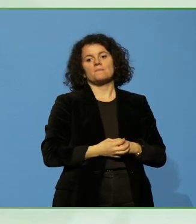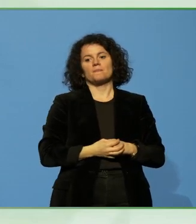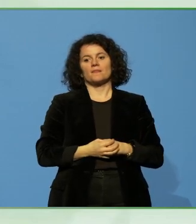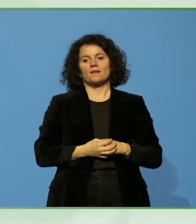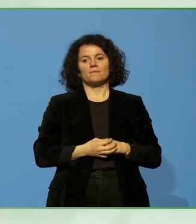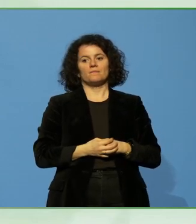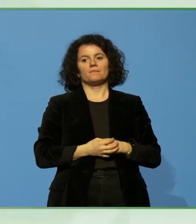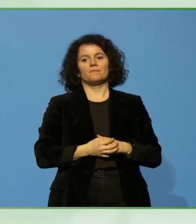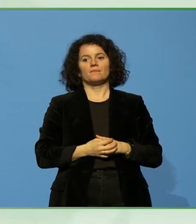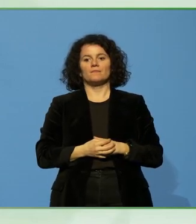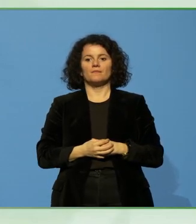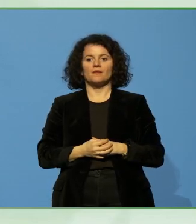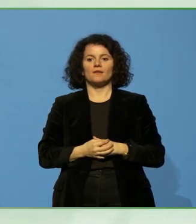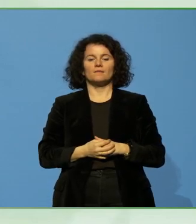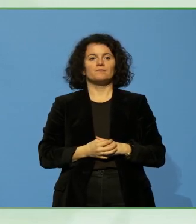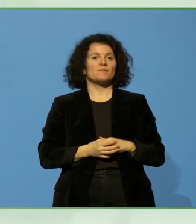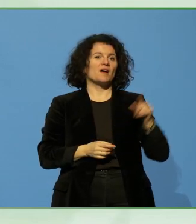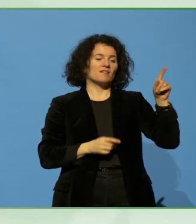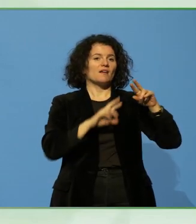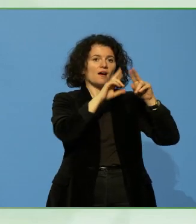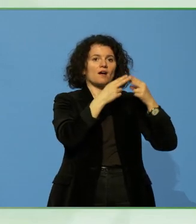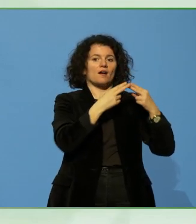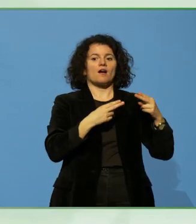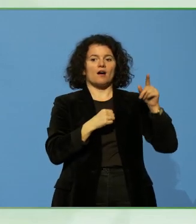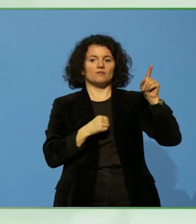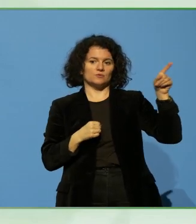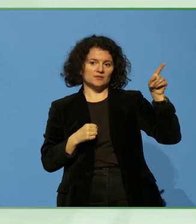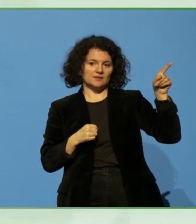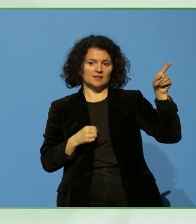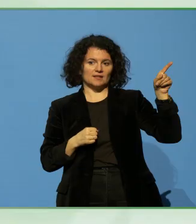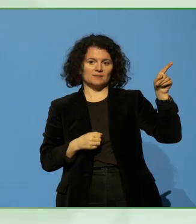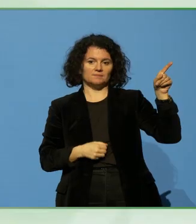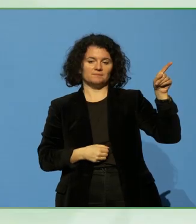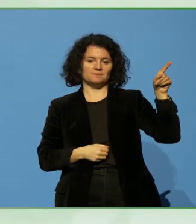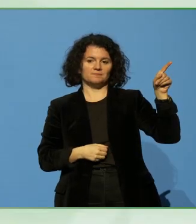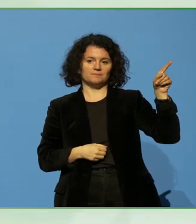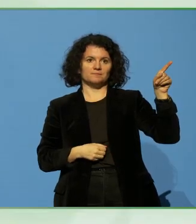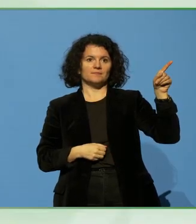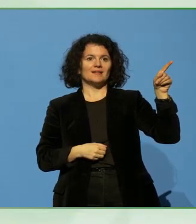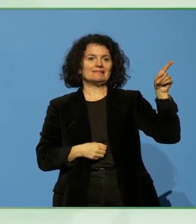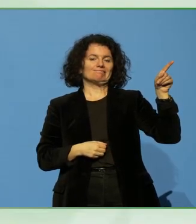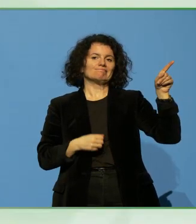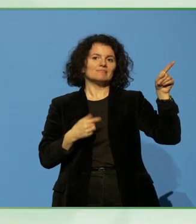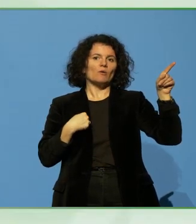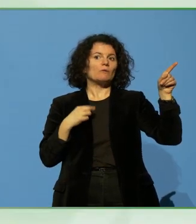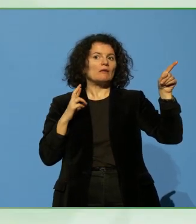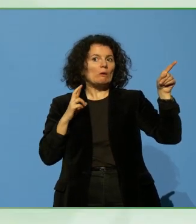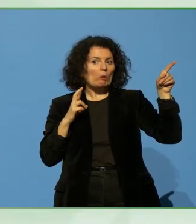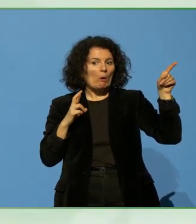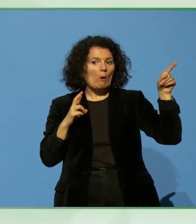council, which we hoped for, was that also the banks would have the obligation to always